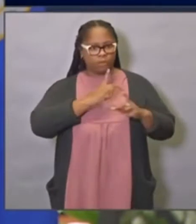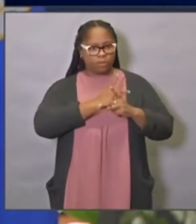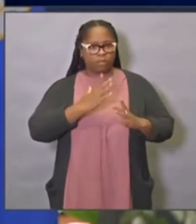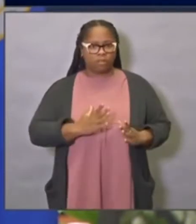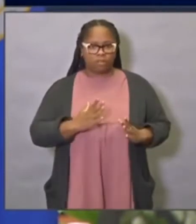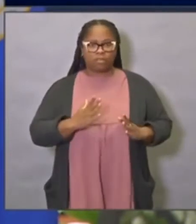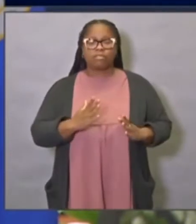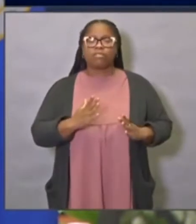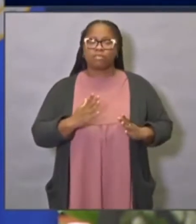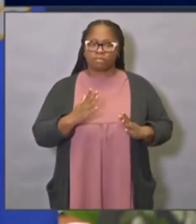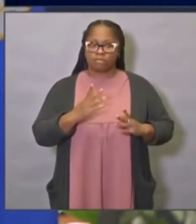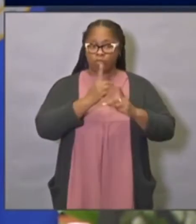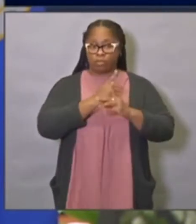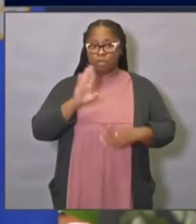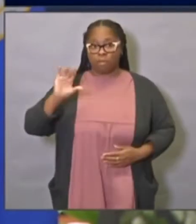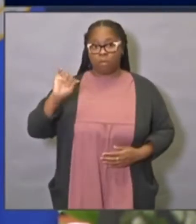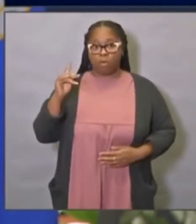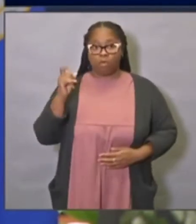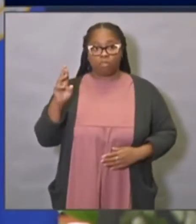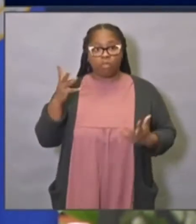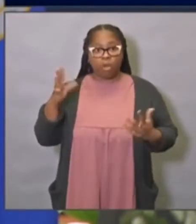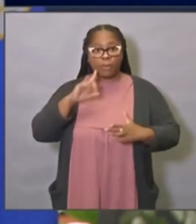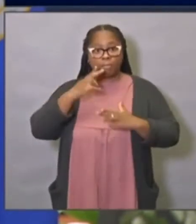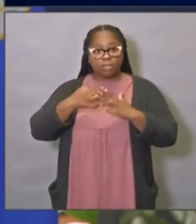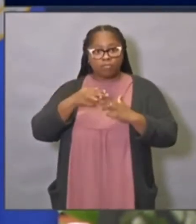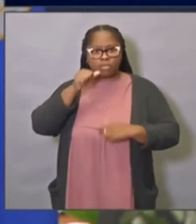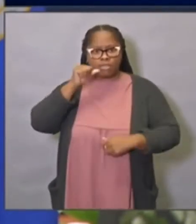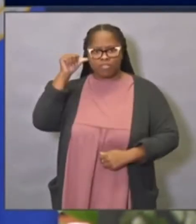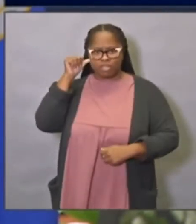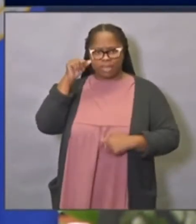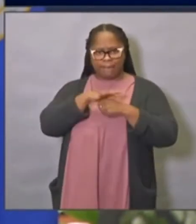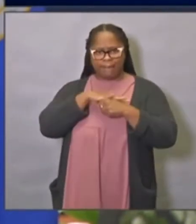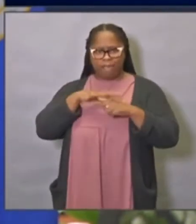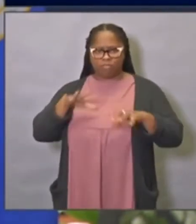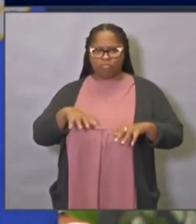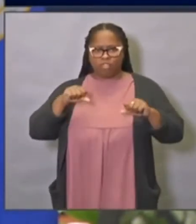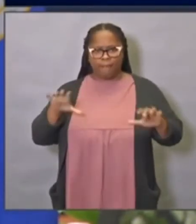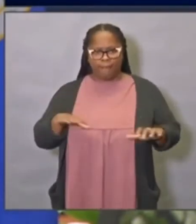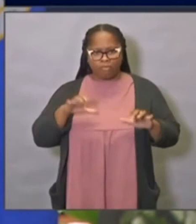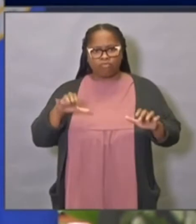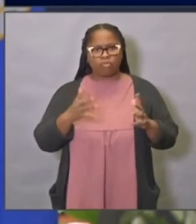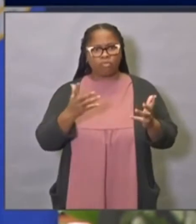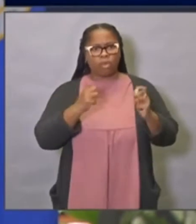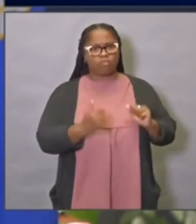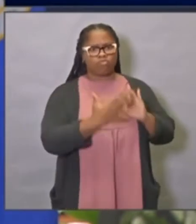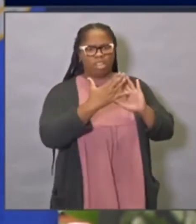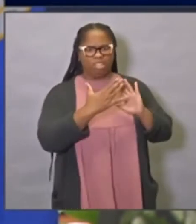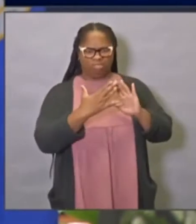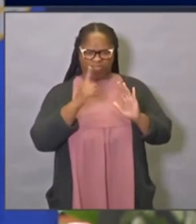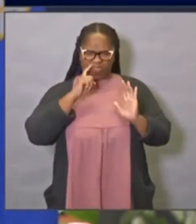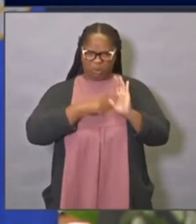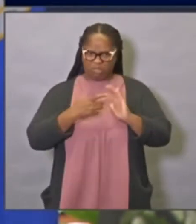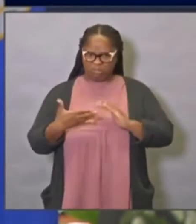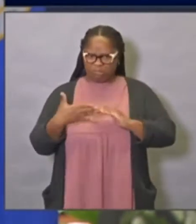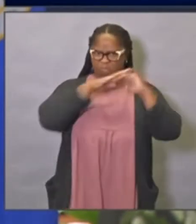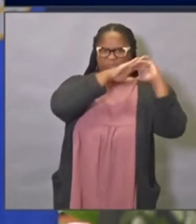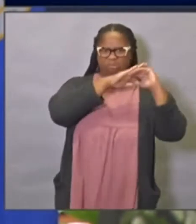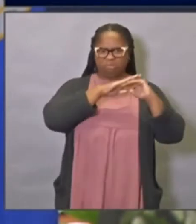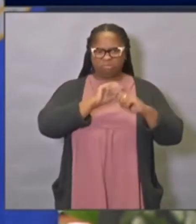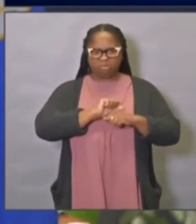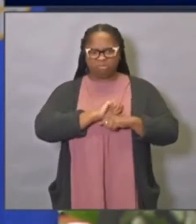Supervisors. As Supervisor Barger mentioned, yesterday the county took action to address the surge in COVID-19